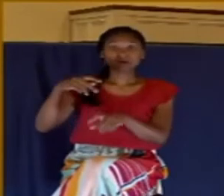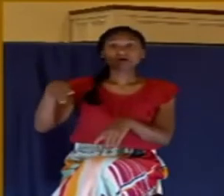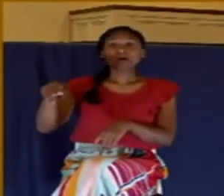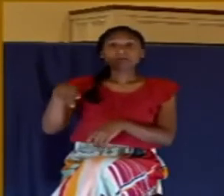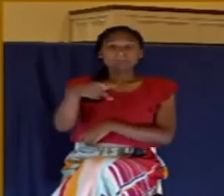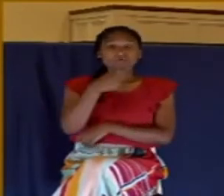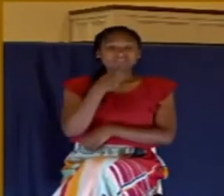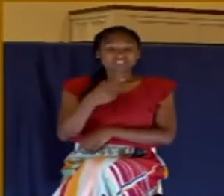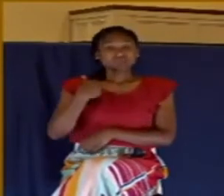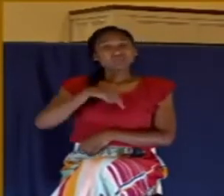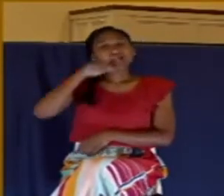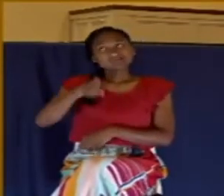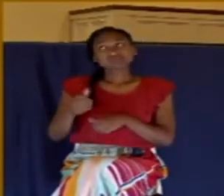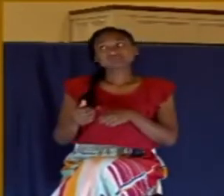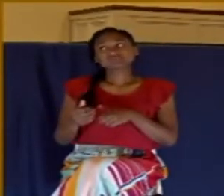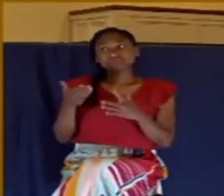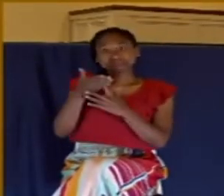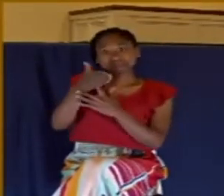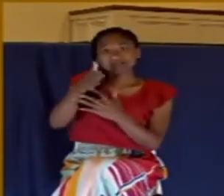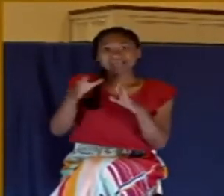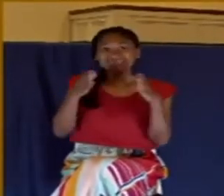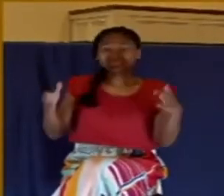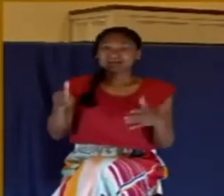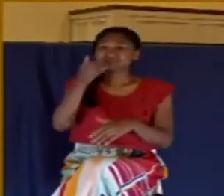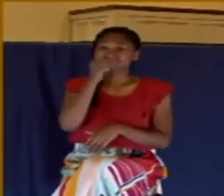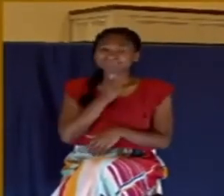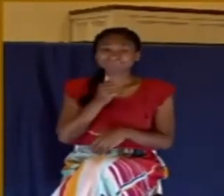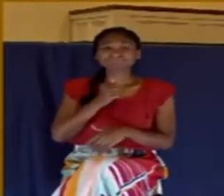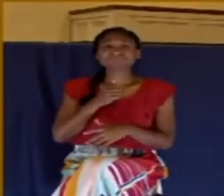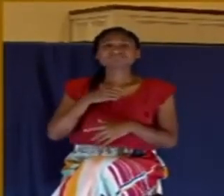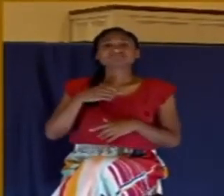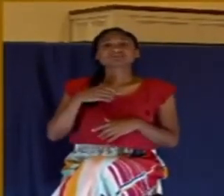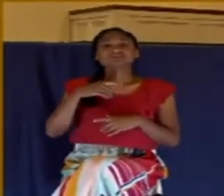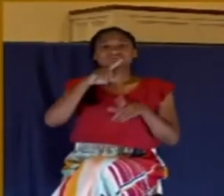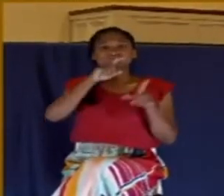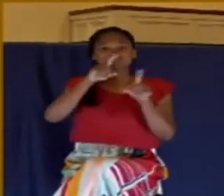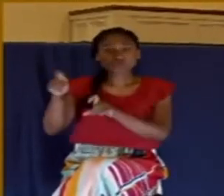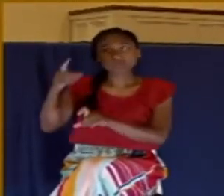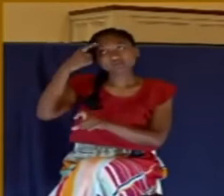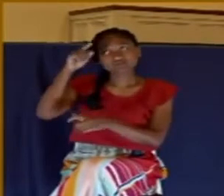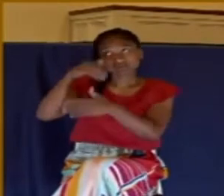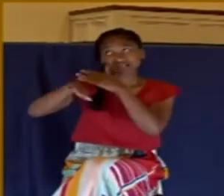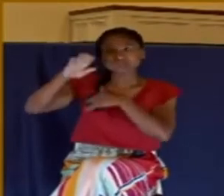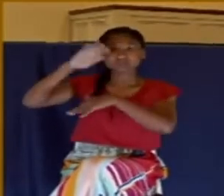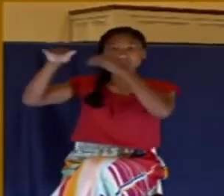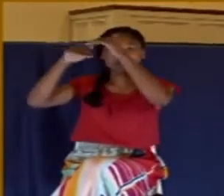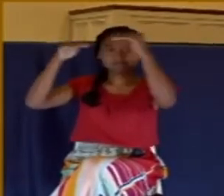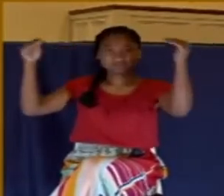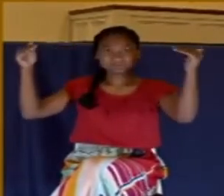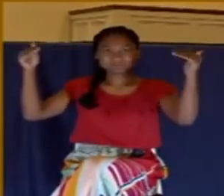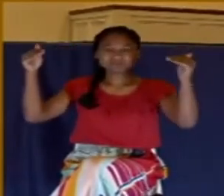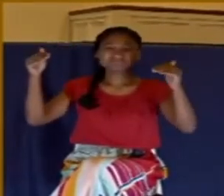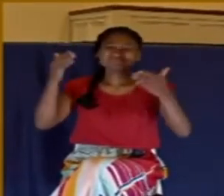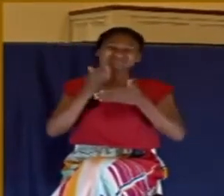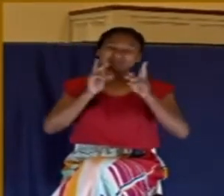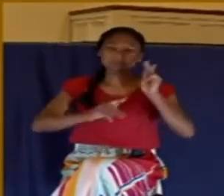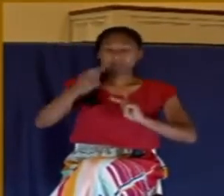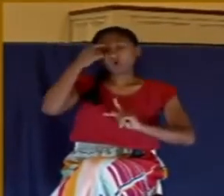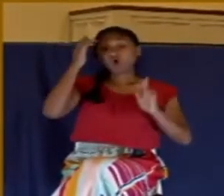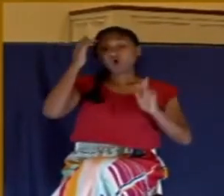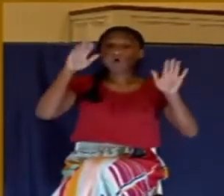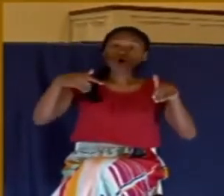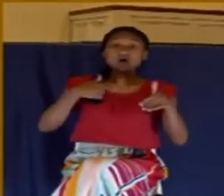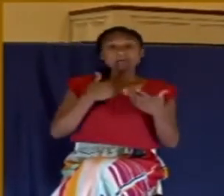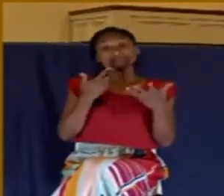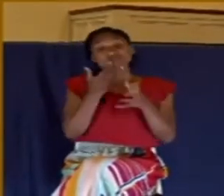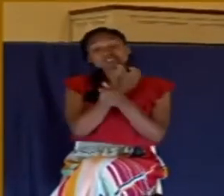tribulation enter into the kingdom of God. Some people think, well, now that I'm saved, everything's going to be great. It'll be all roses